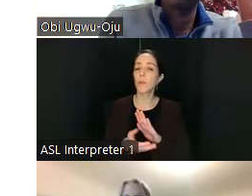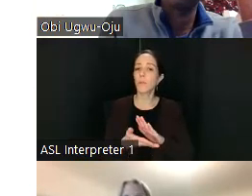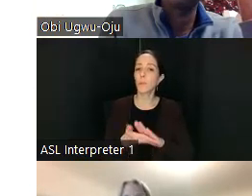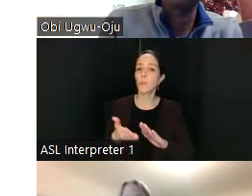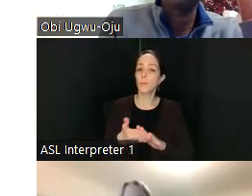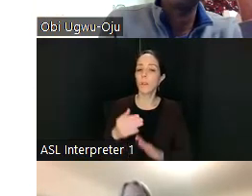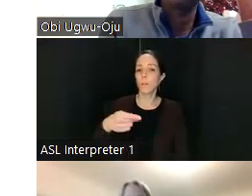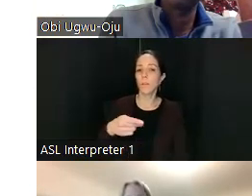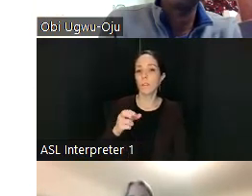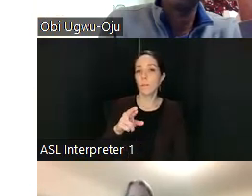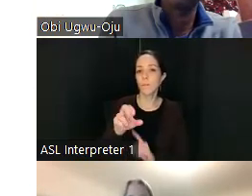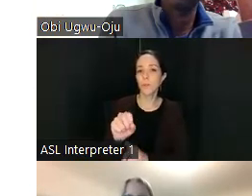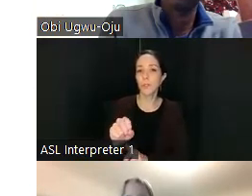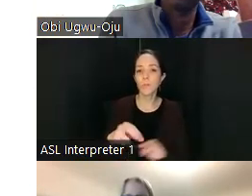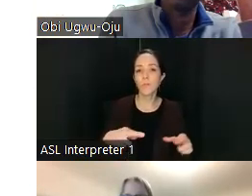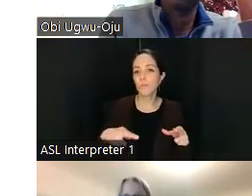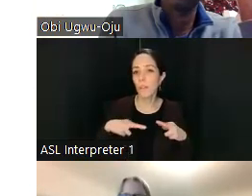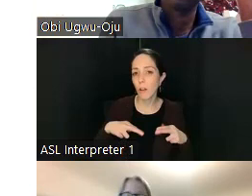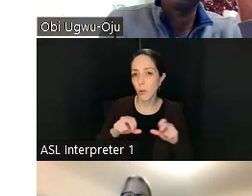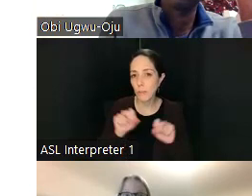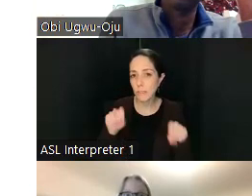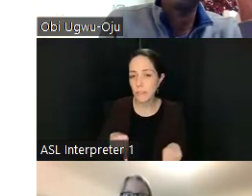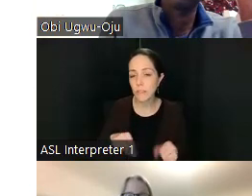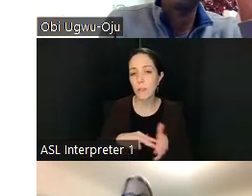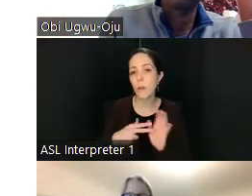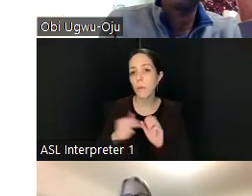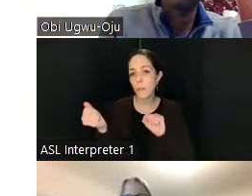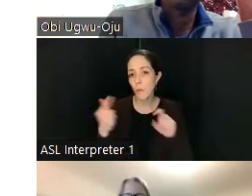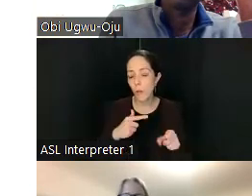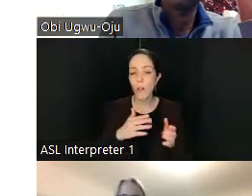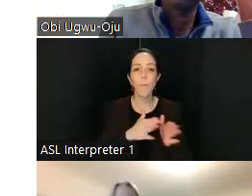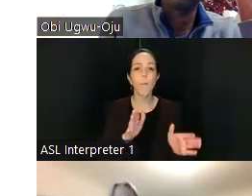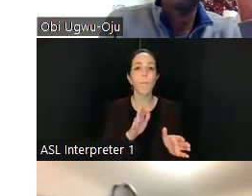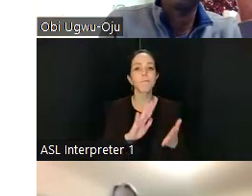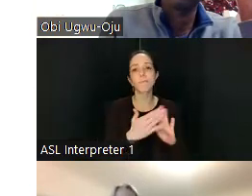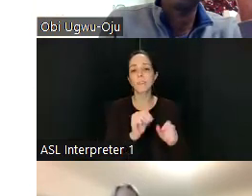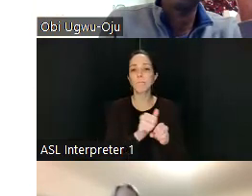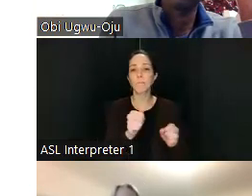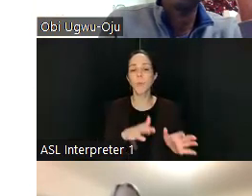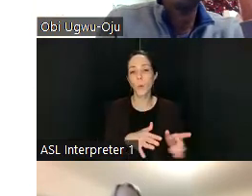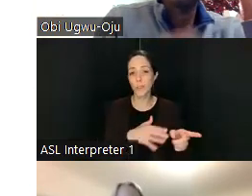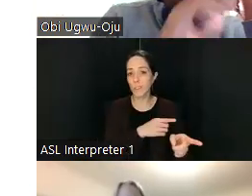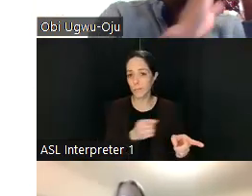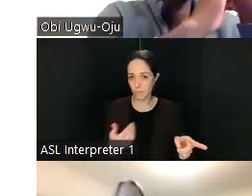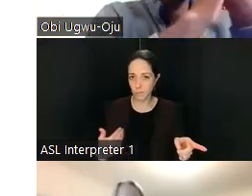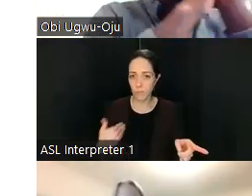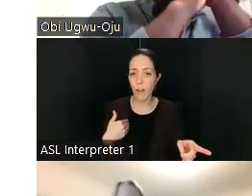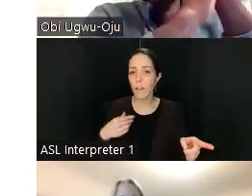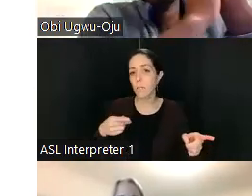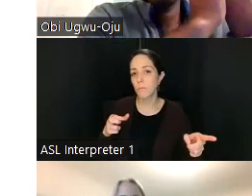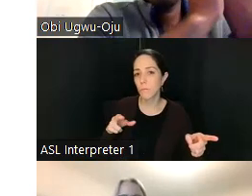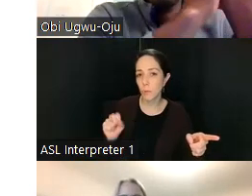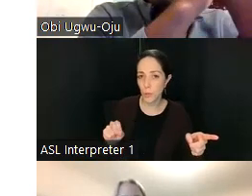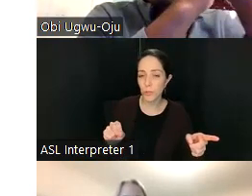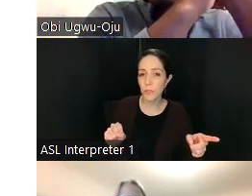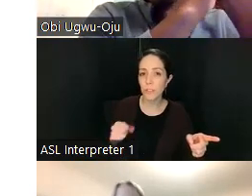public employee retirement system, which every public employee, almost all public employees, including City of Portland, are